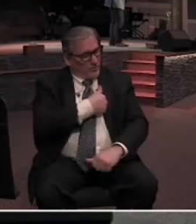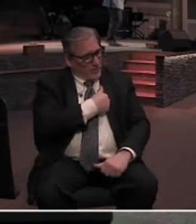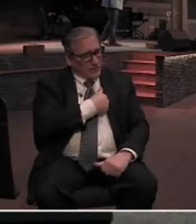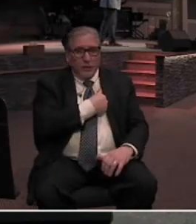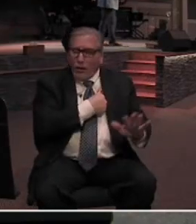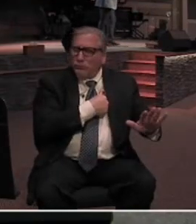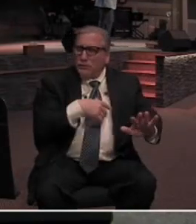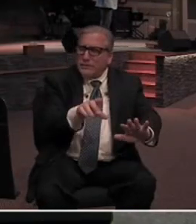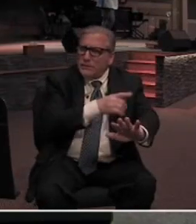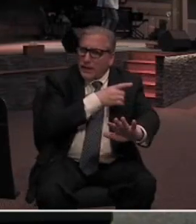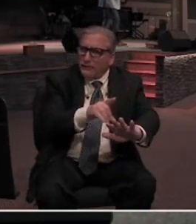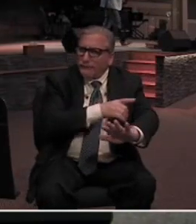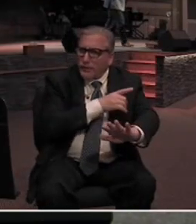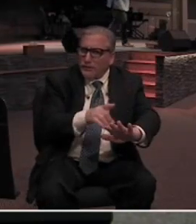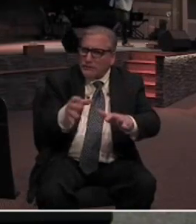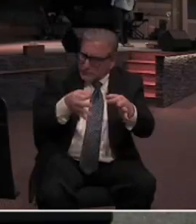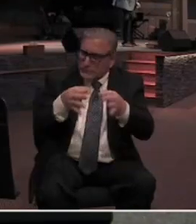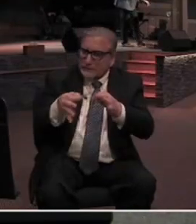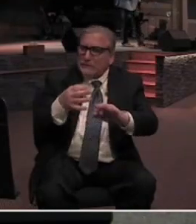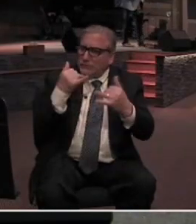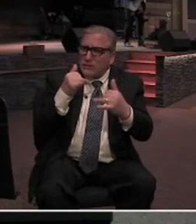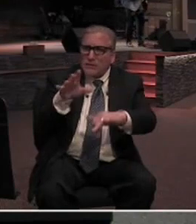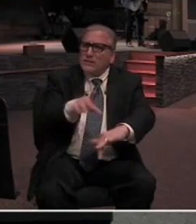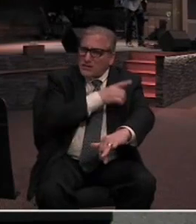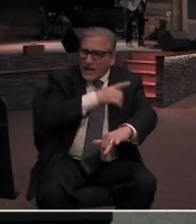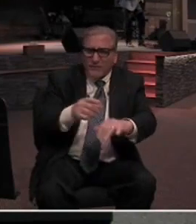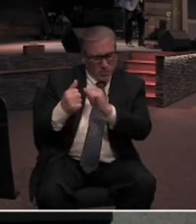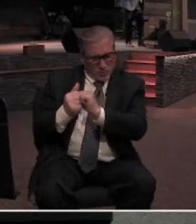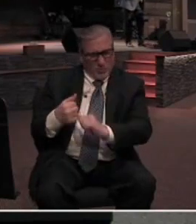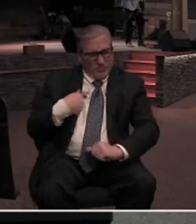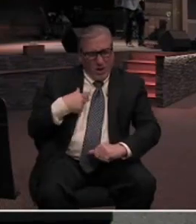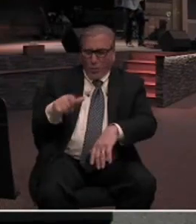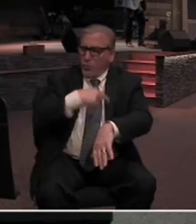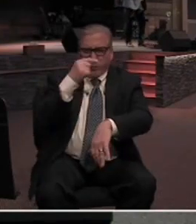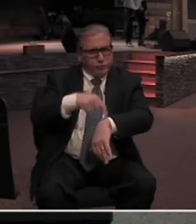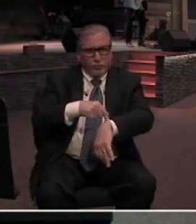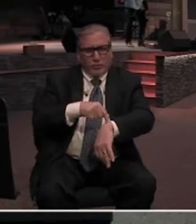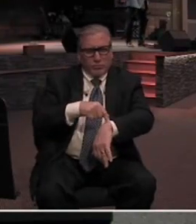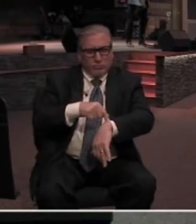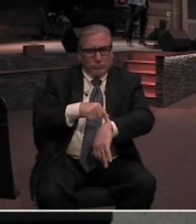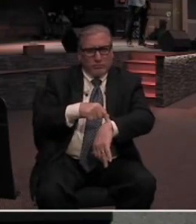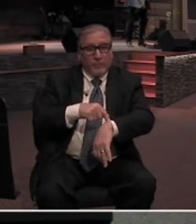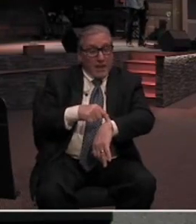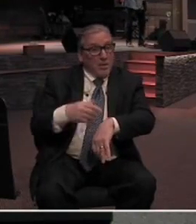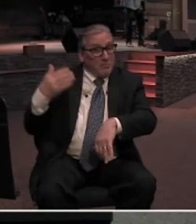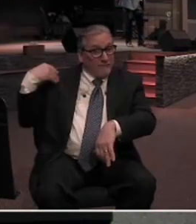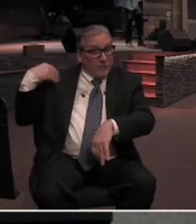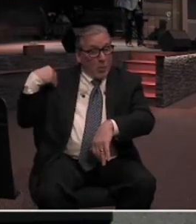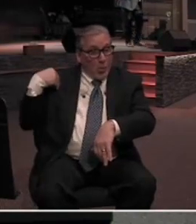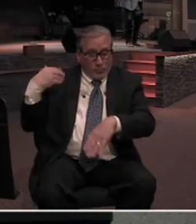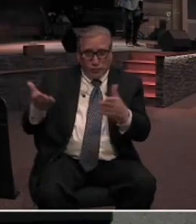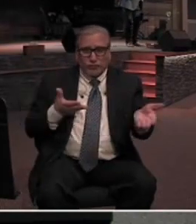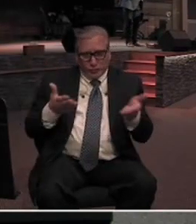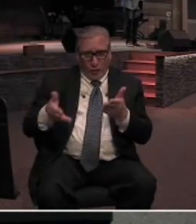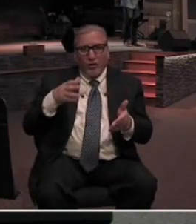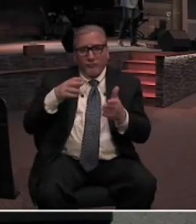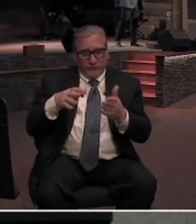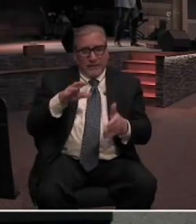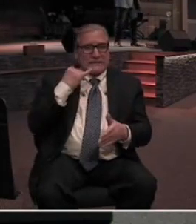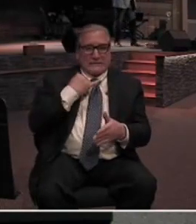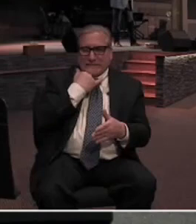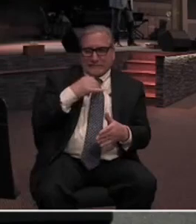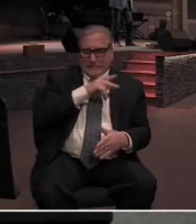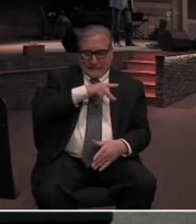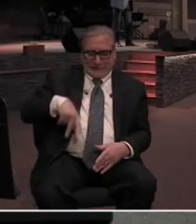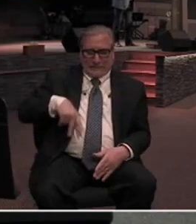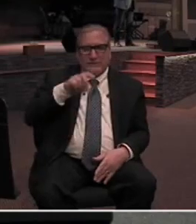oh, this is David. This is David. He's been with me a long time. He was the servant of King Saul, but he's been good